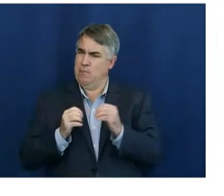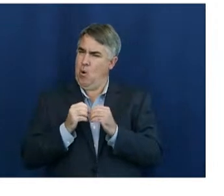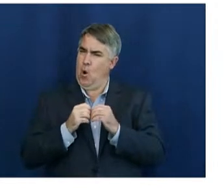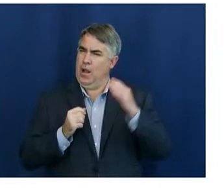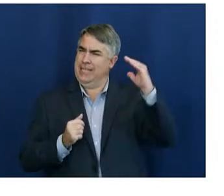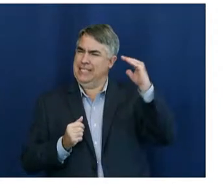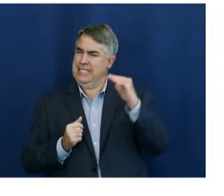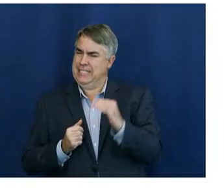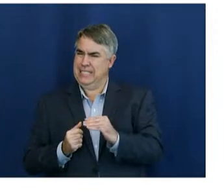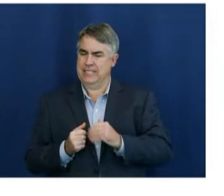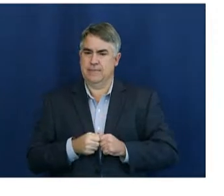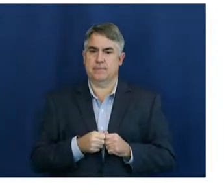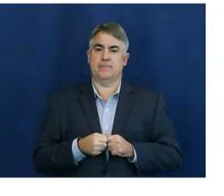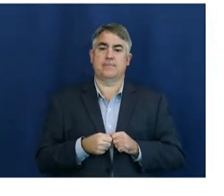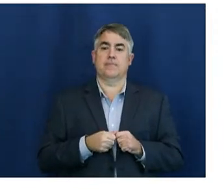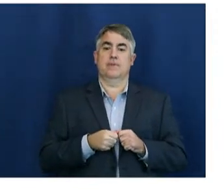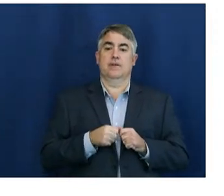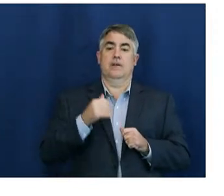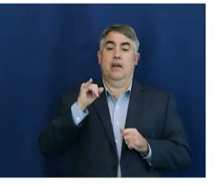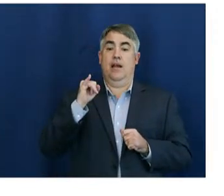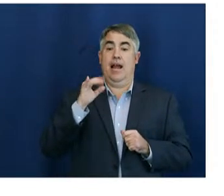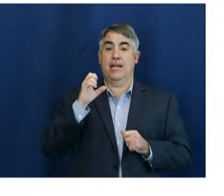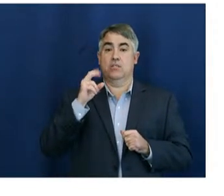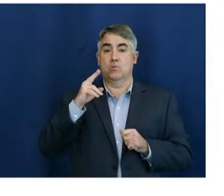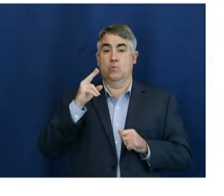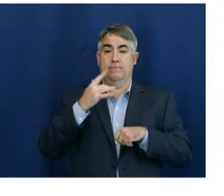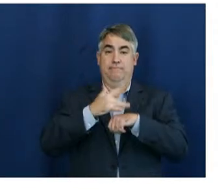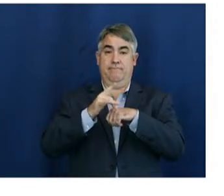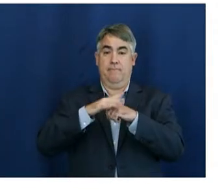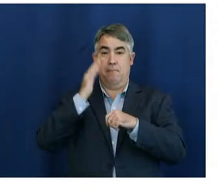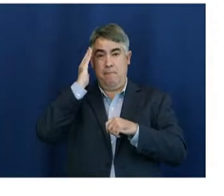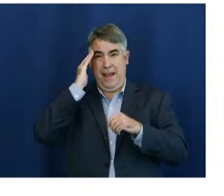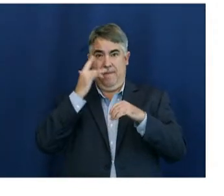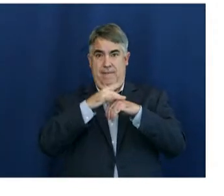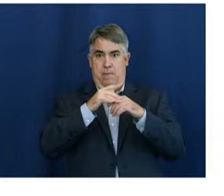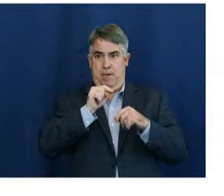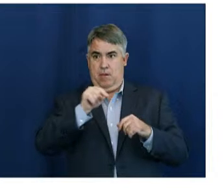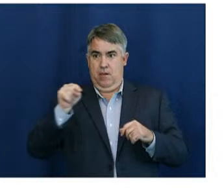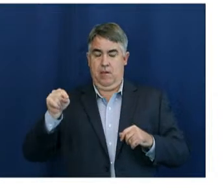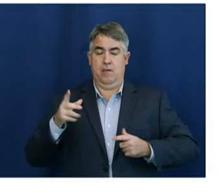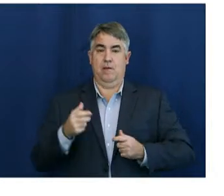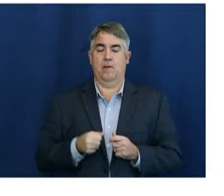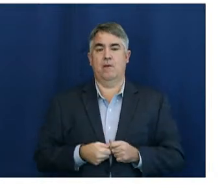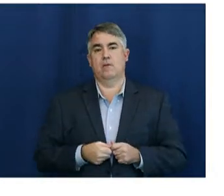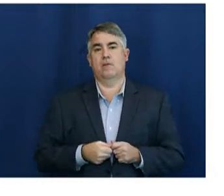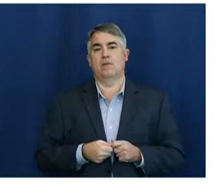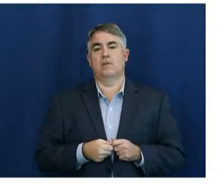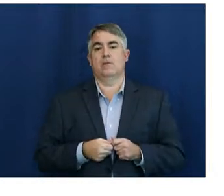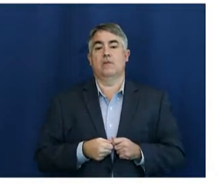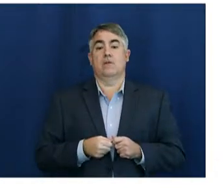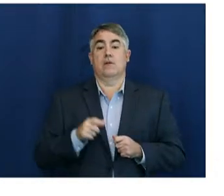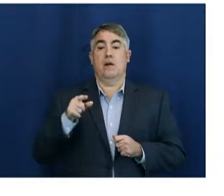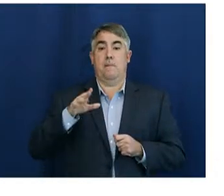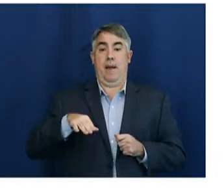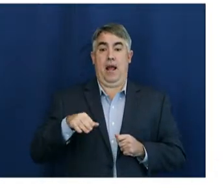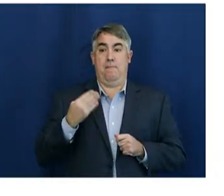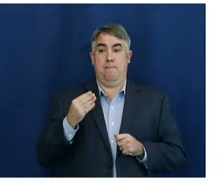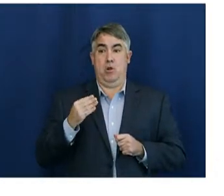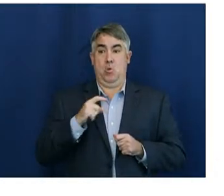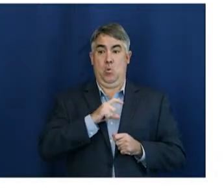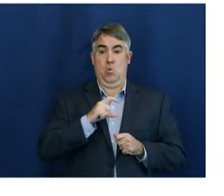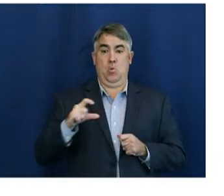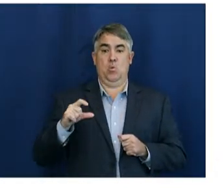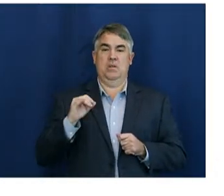just see our ICU bed capacity. And again, the COVID numbers there on the bottom are holding relatively